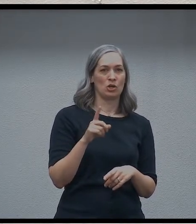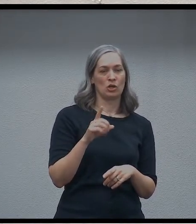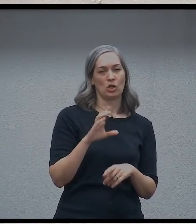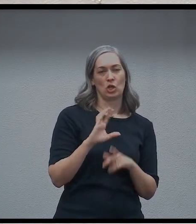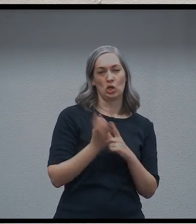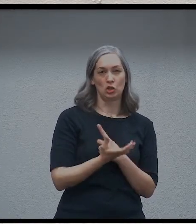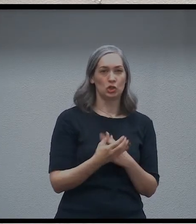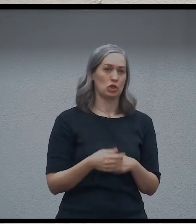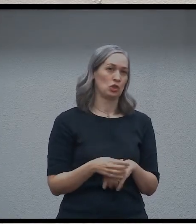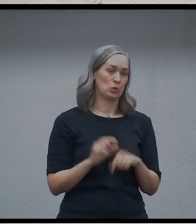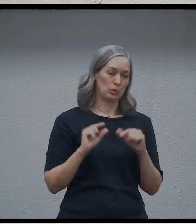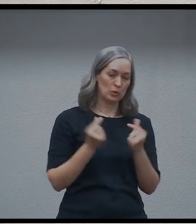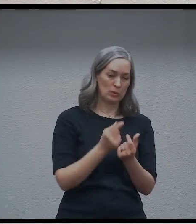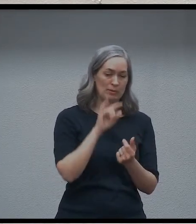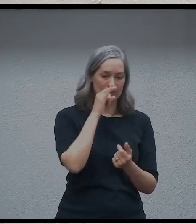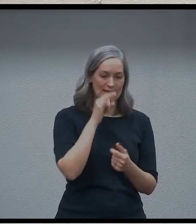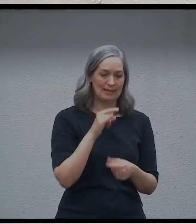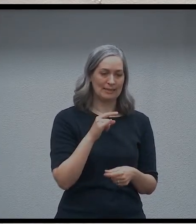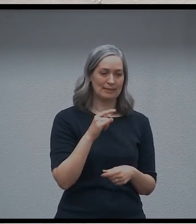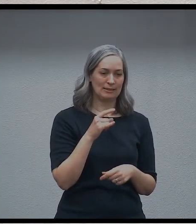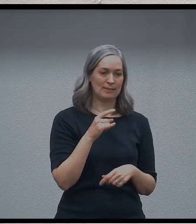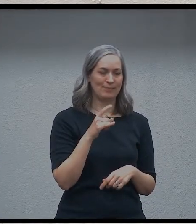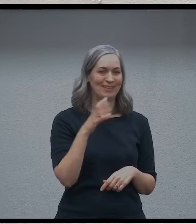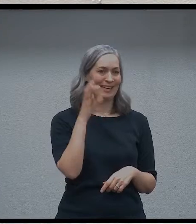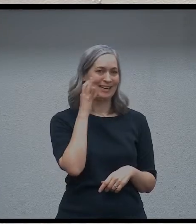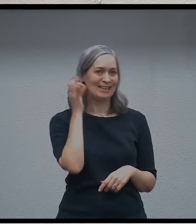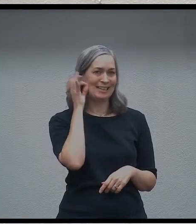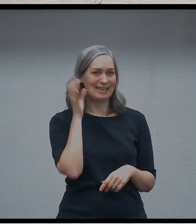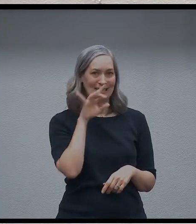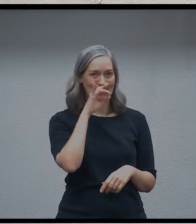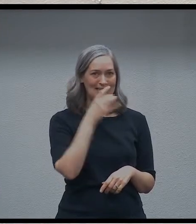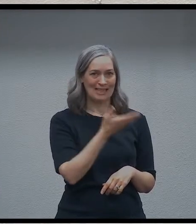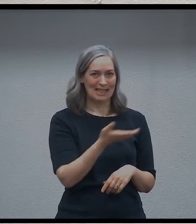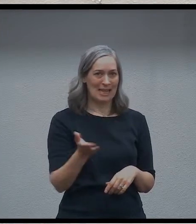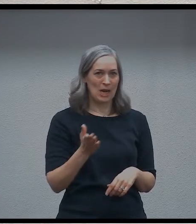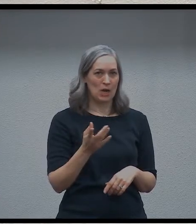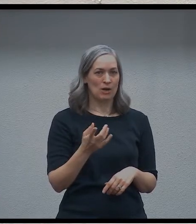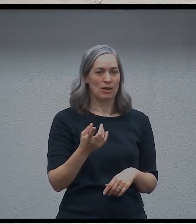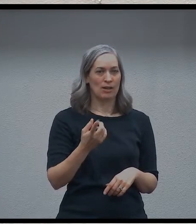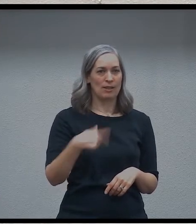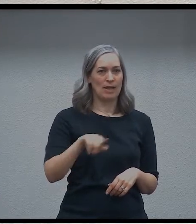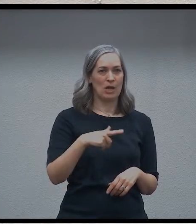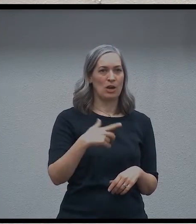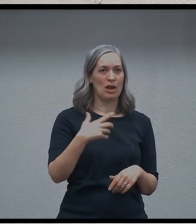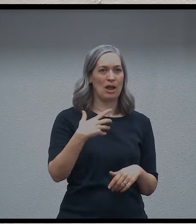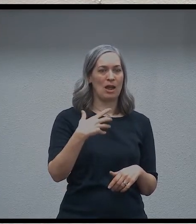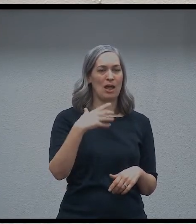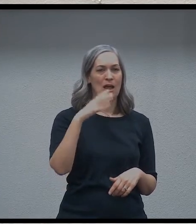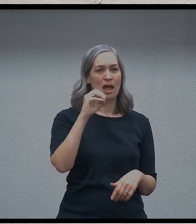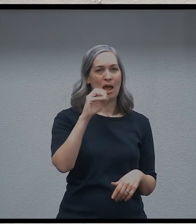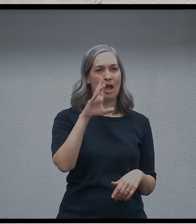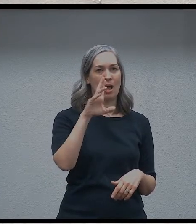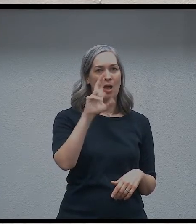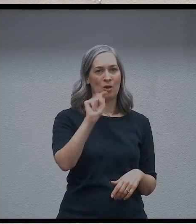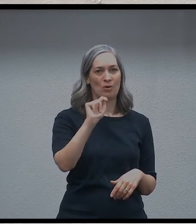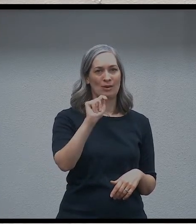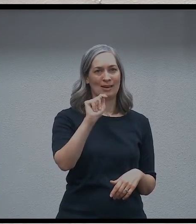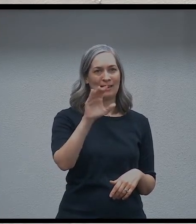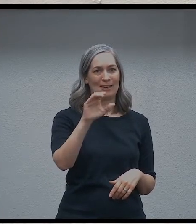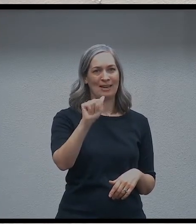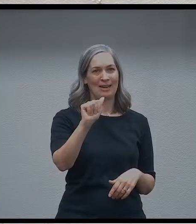the Tarahumara Indian group of kids that are there are the outsiders. They're the outcast.